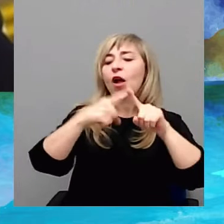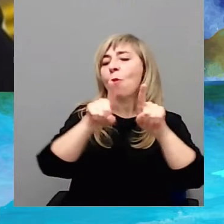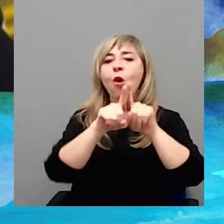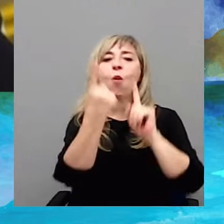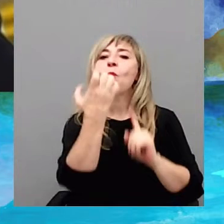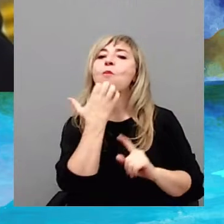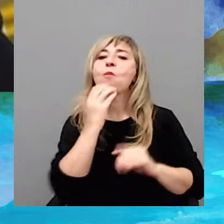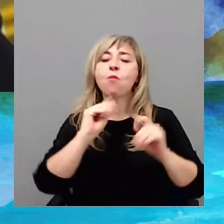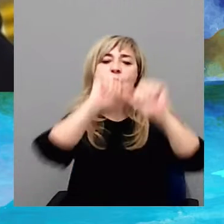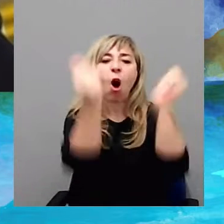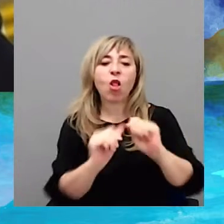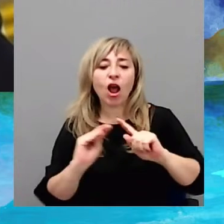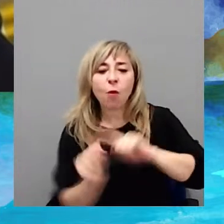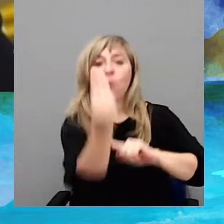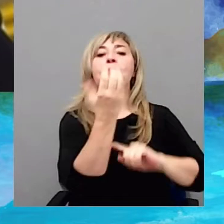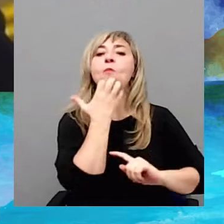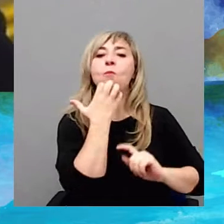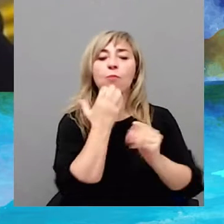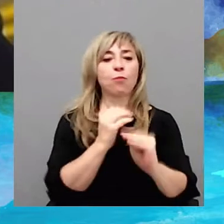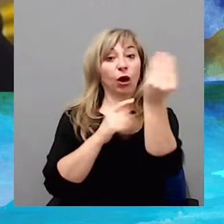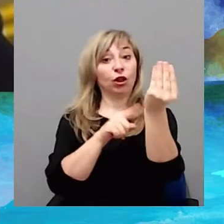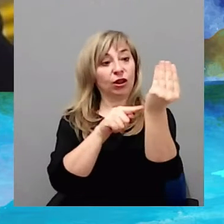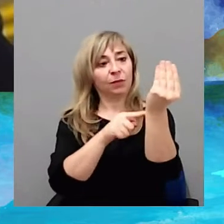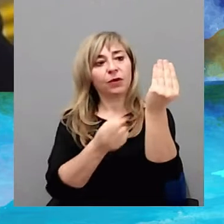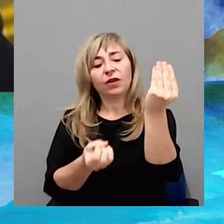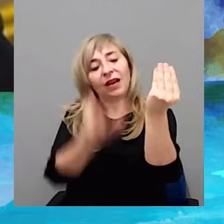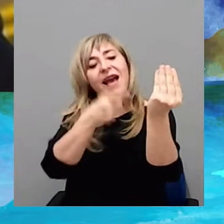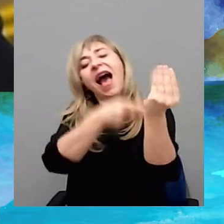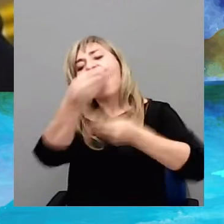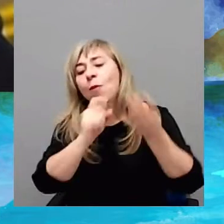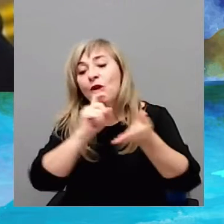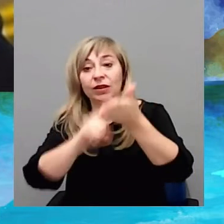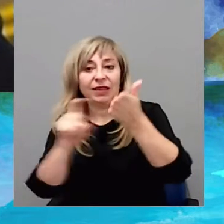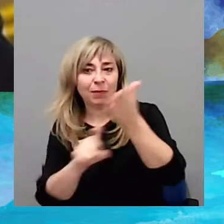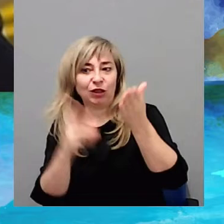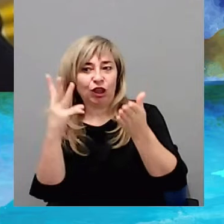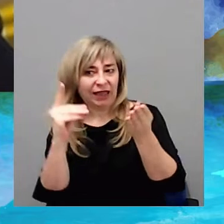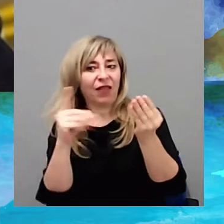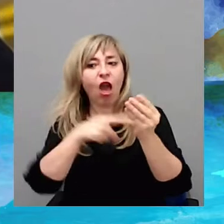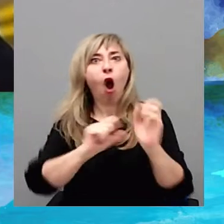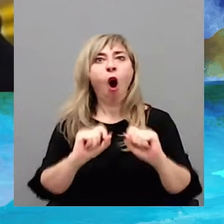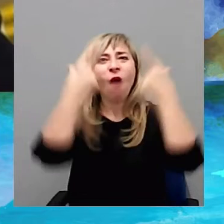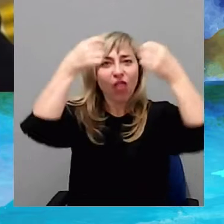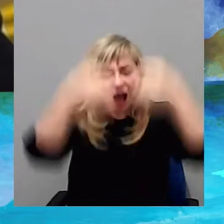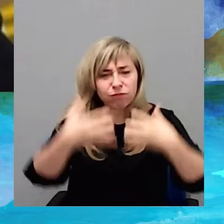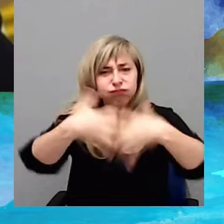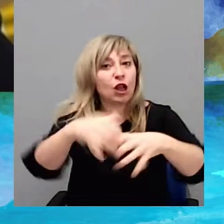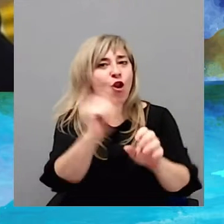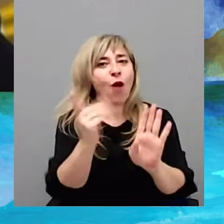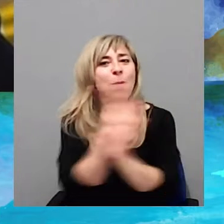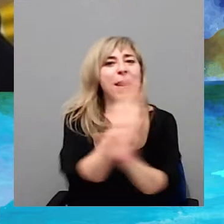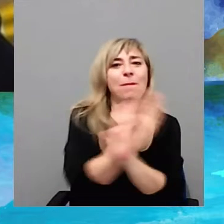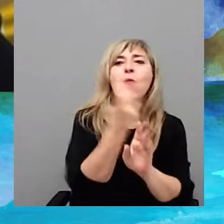in making prototypes, due to the advantages, for example, lowering costs